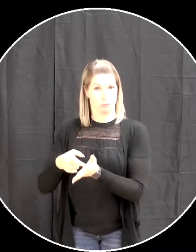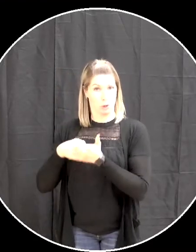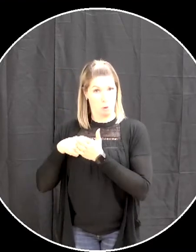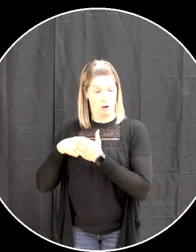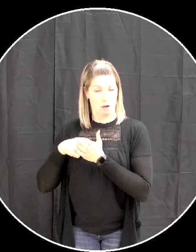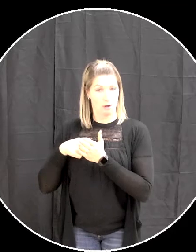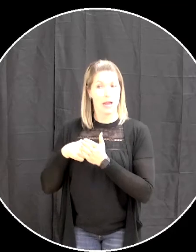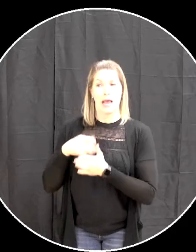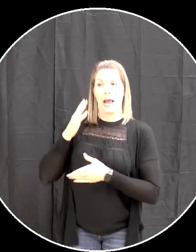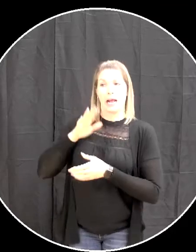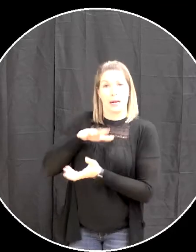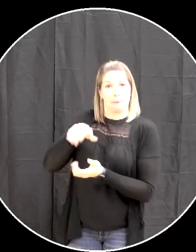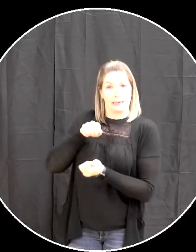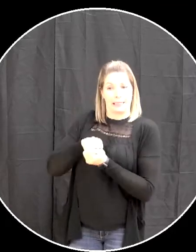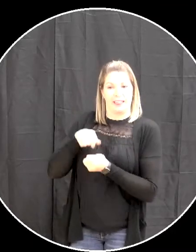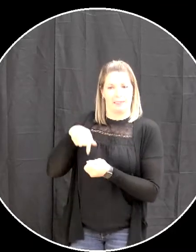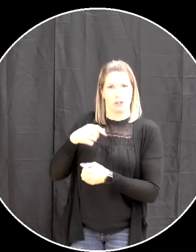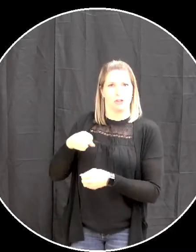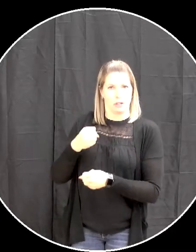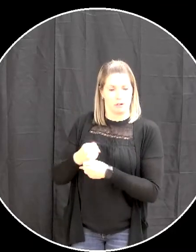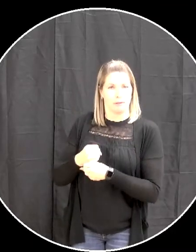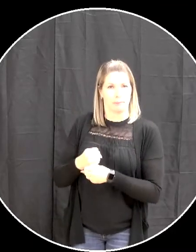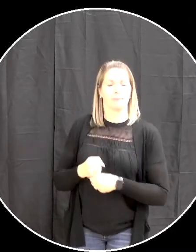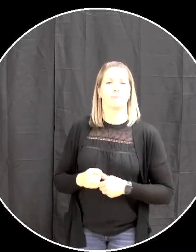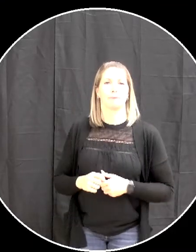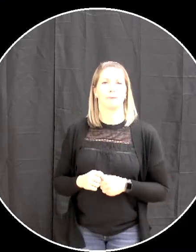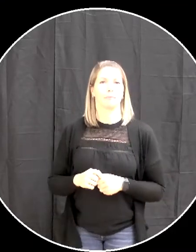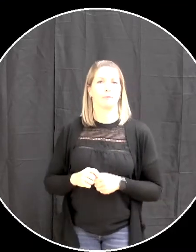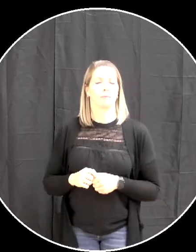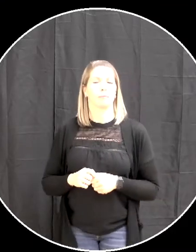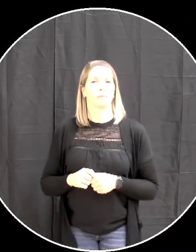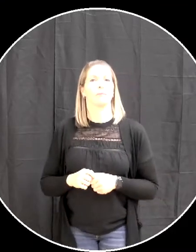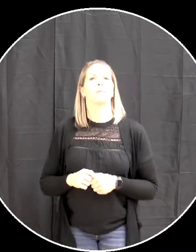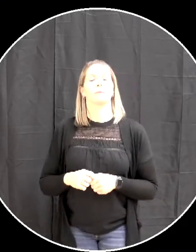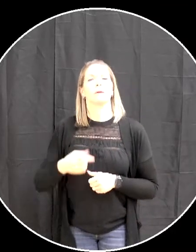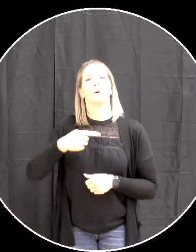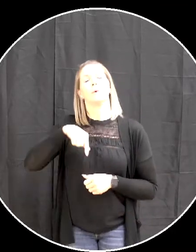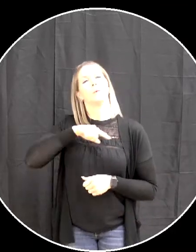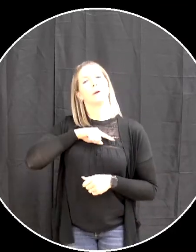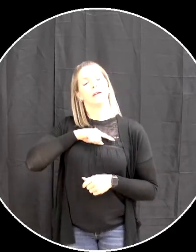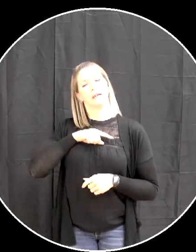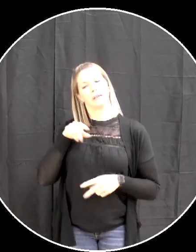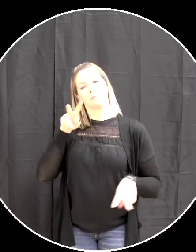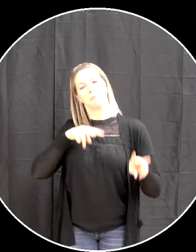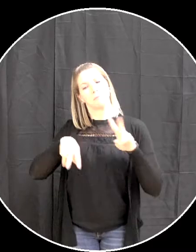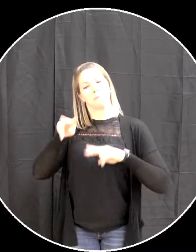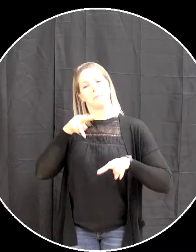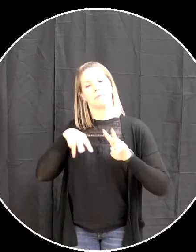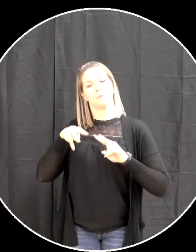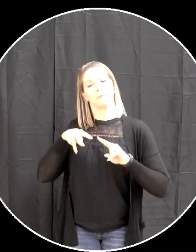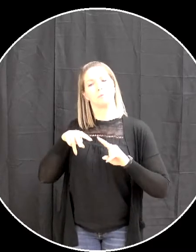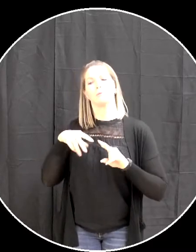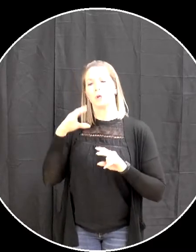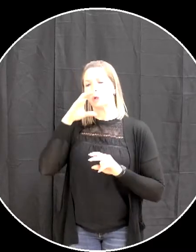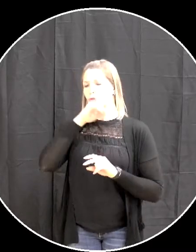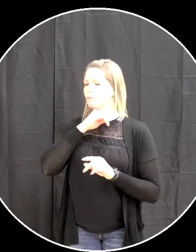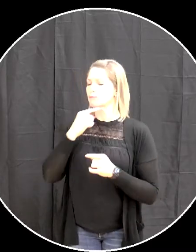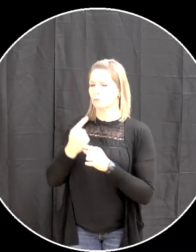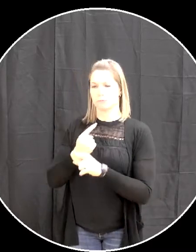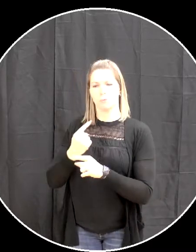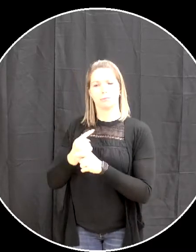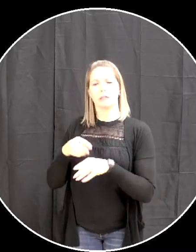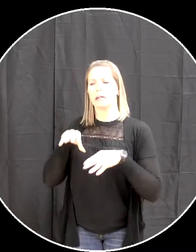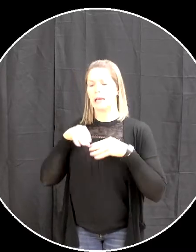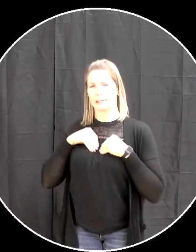year-end this year. We engage our internal actuaries to review the assumptions and determine that they are appropriate for the purposes of the